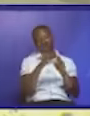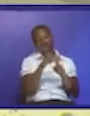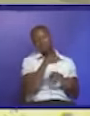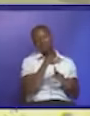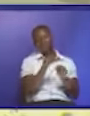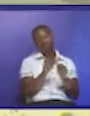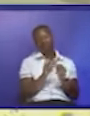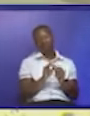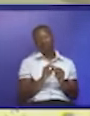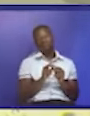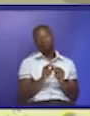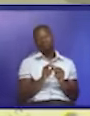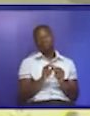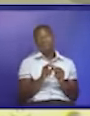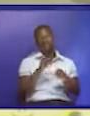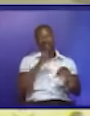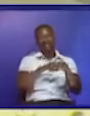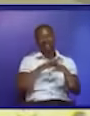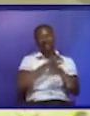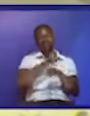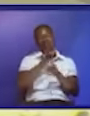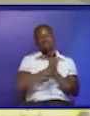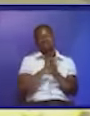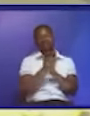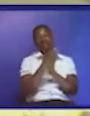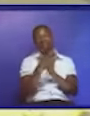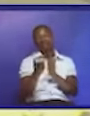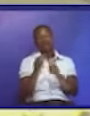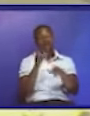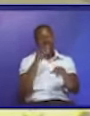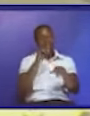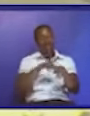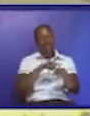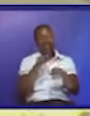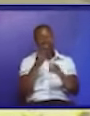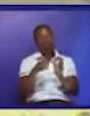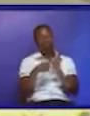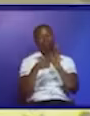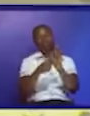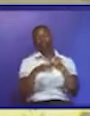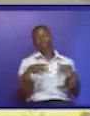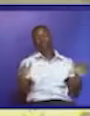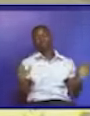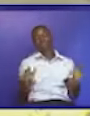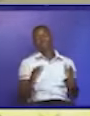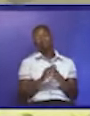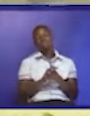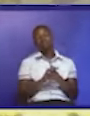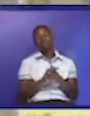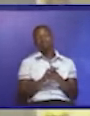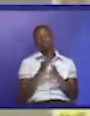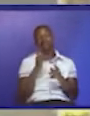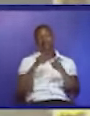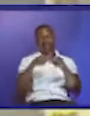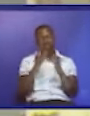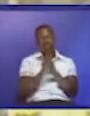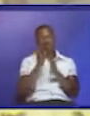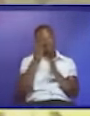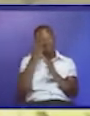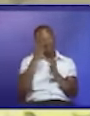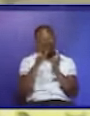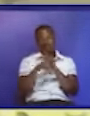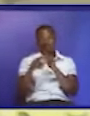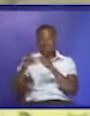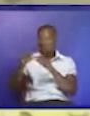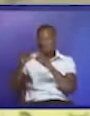time never changes anything. Time only reveals. It takes engaging with understanding in the realm of the